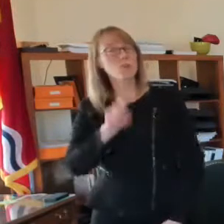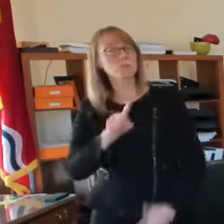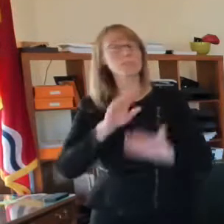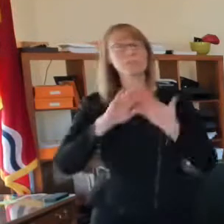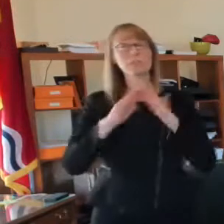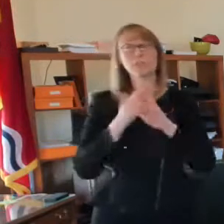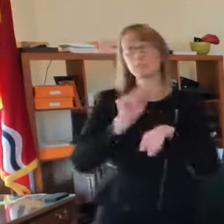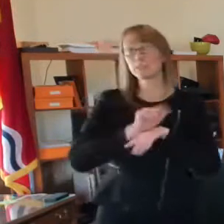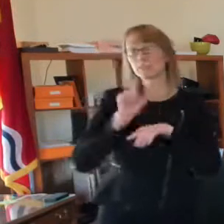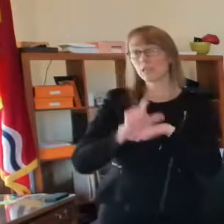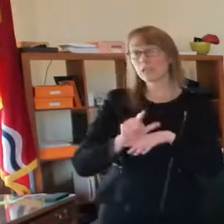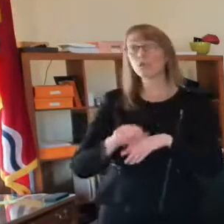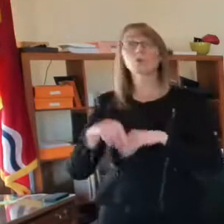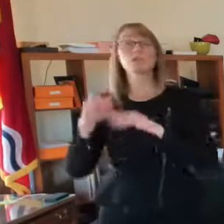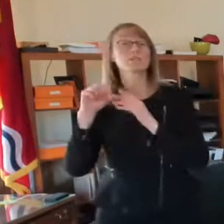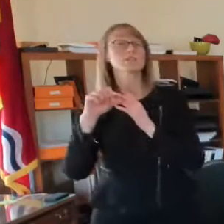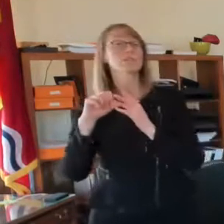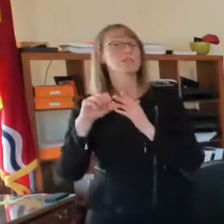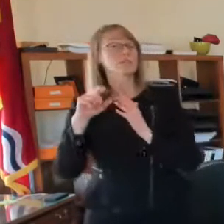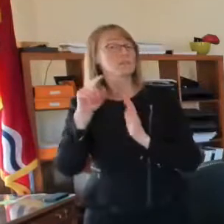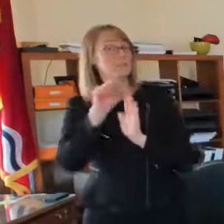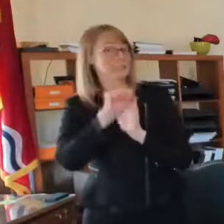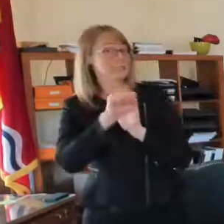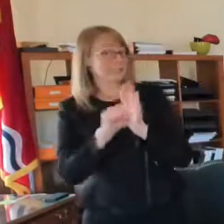get the vaccines distributed by the end of the month.